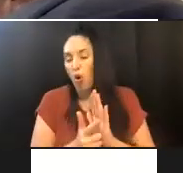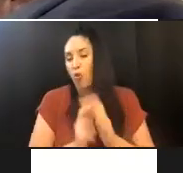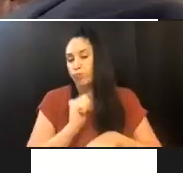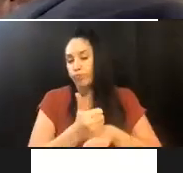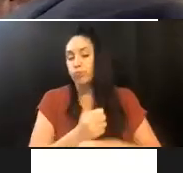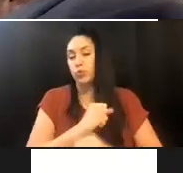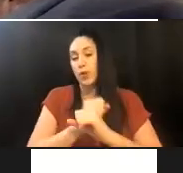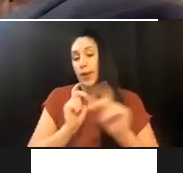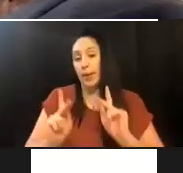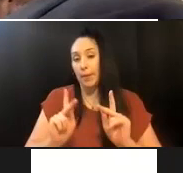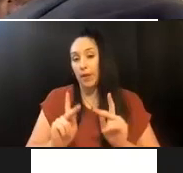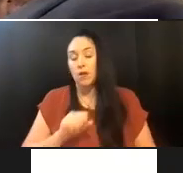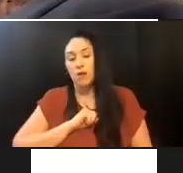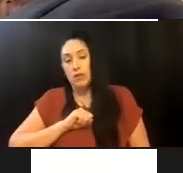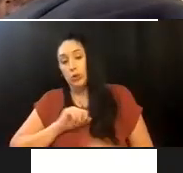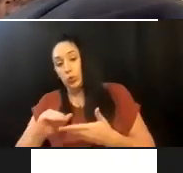Excuse me.